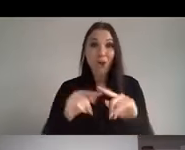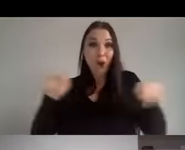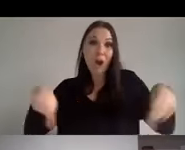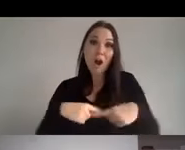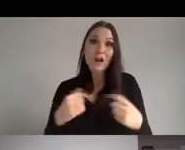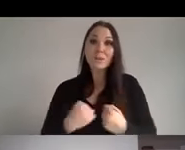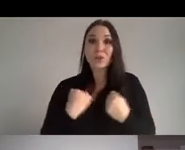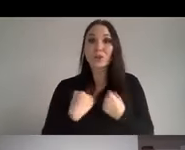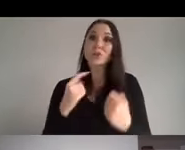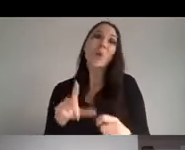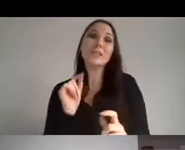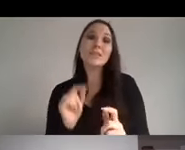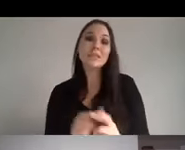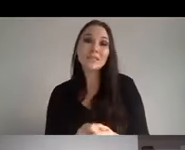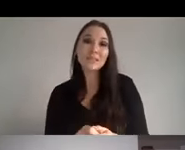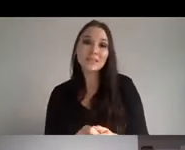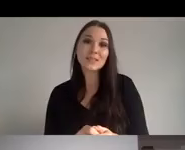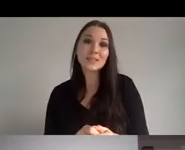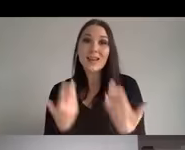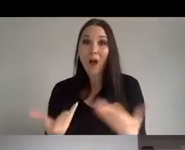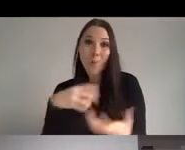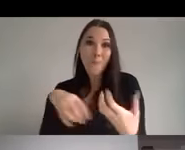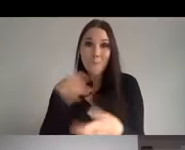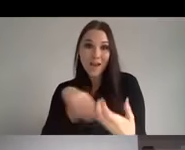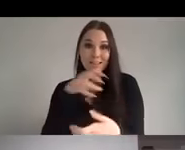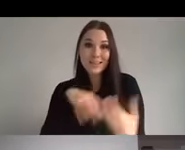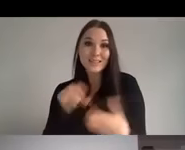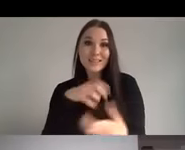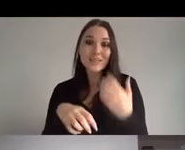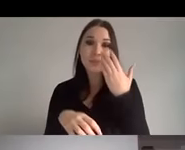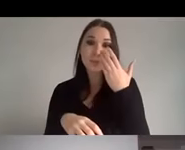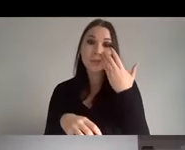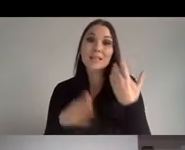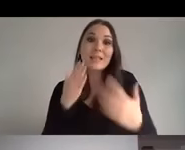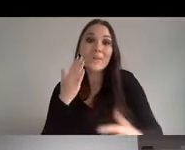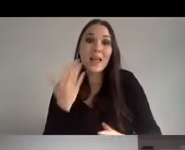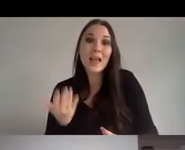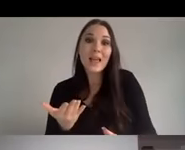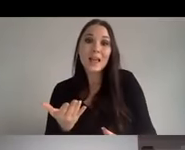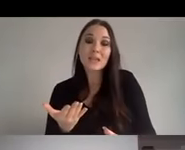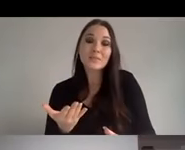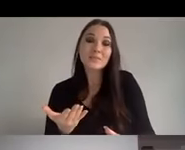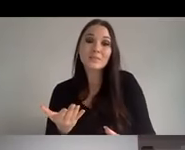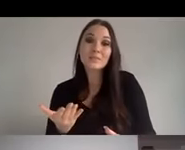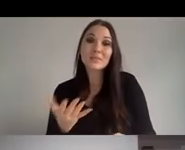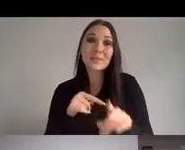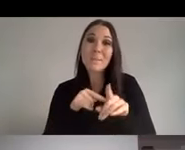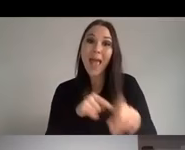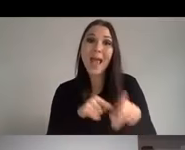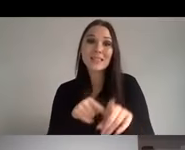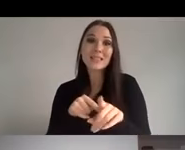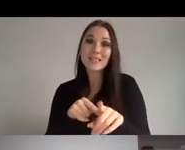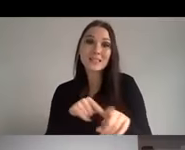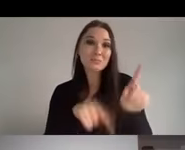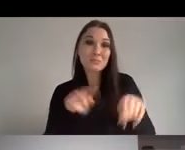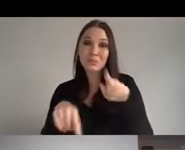went, and now we do a mix of those. So it's simply, it depends. So